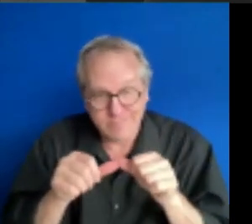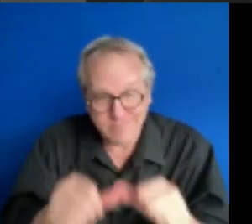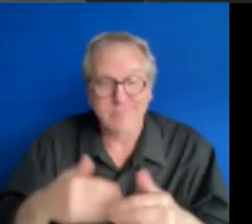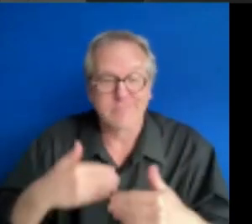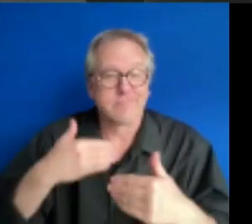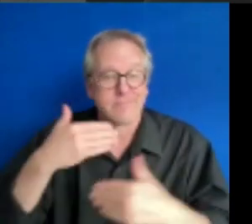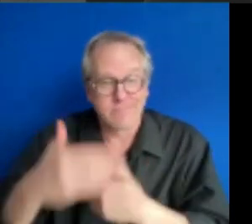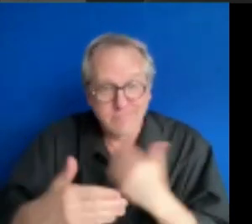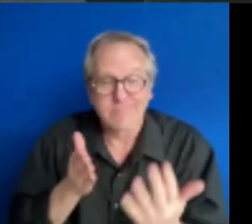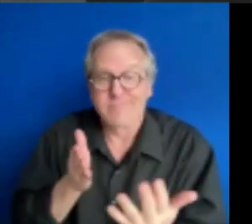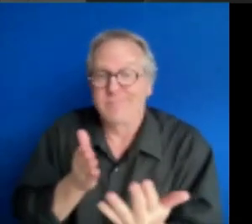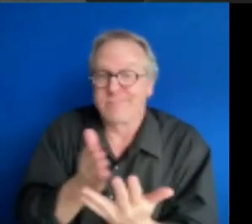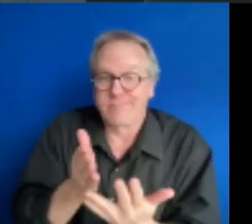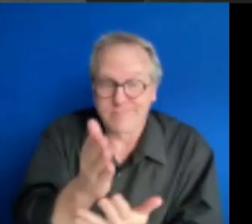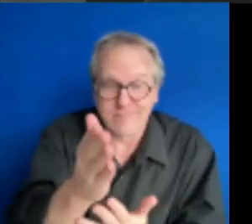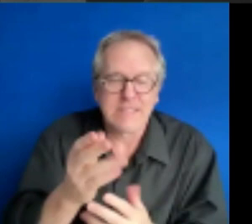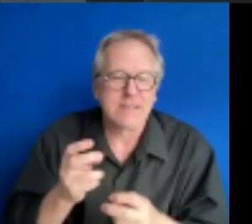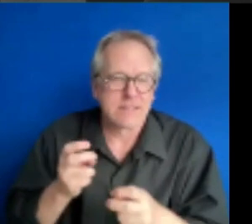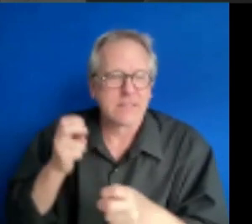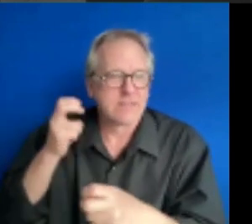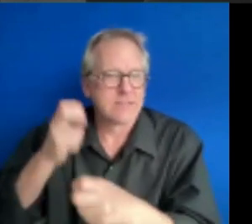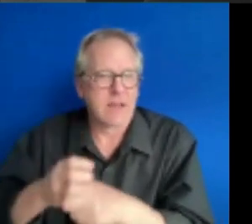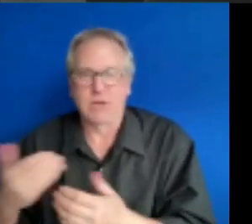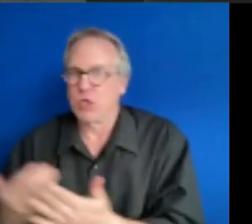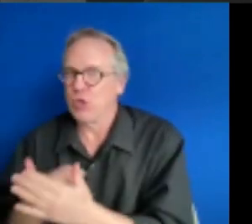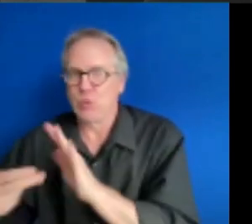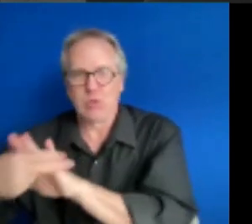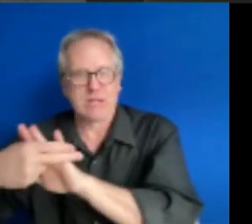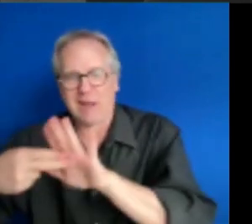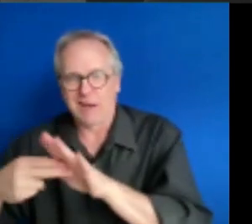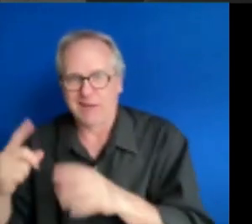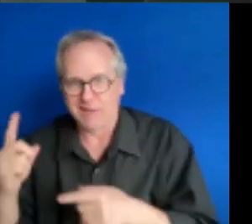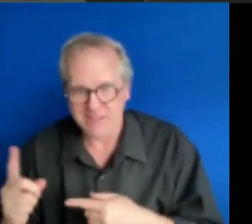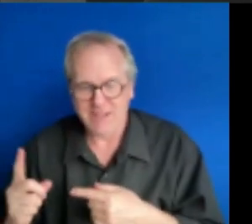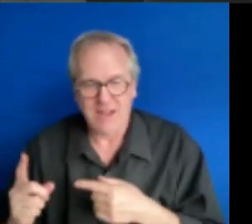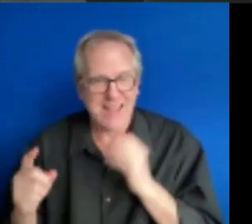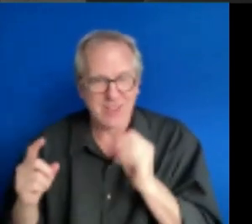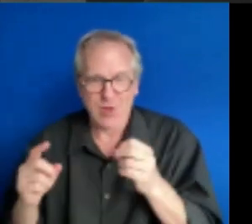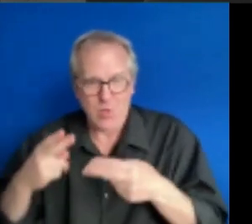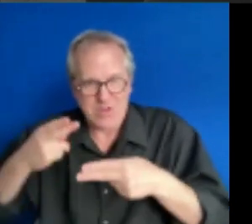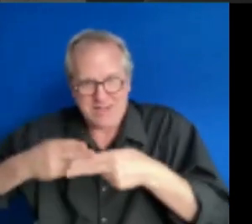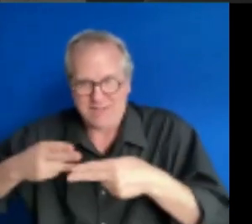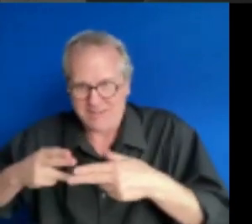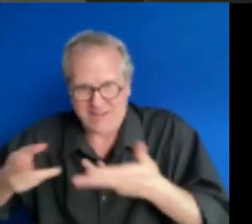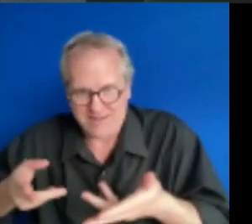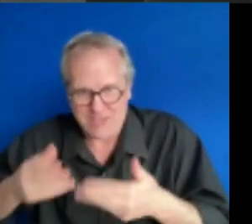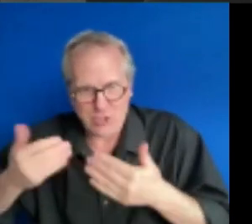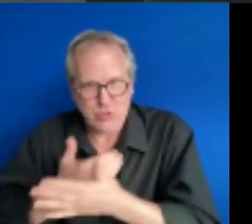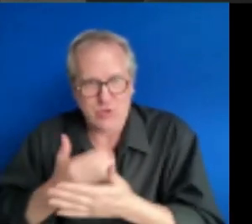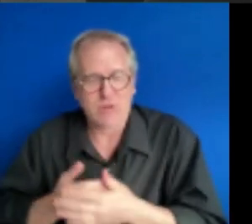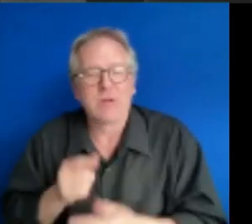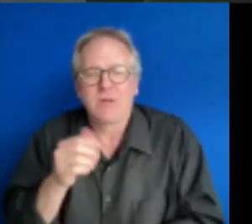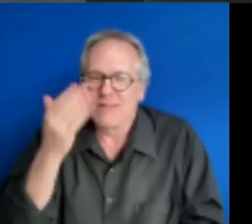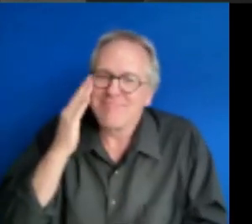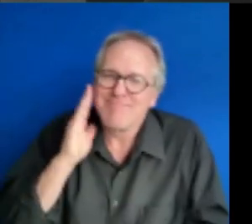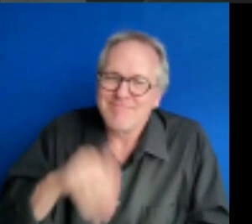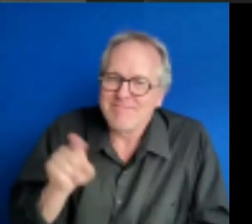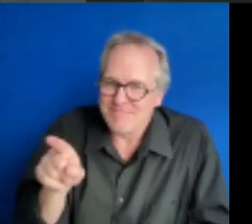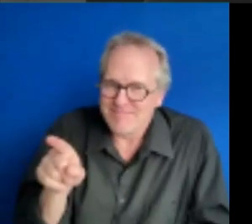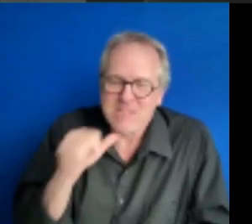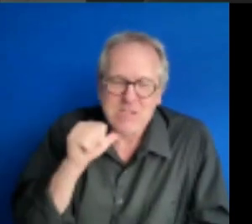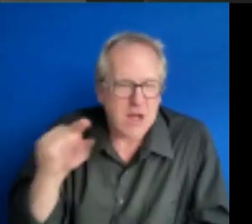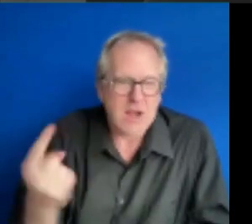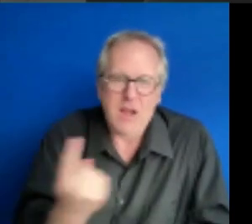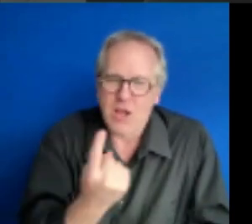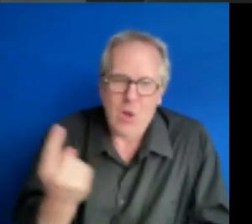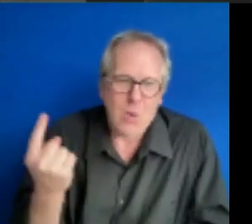it's always challenging to get a new diagnosis, especially one that doesn't have a name yet. And just know you're not alone. If nothing